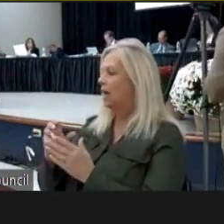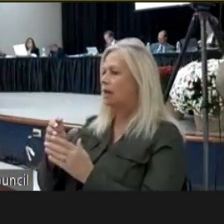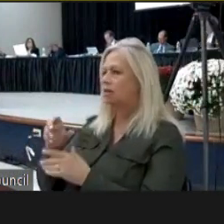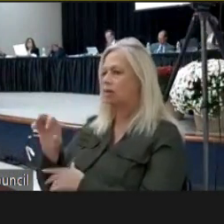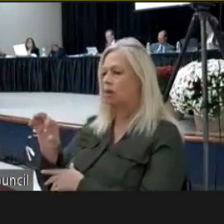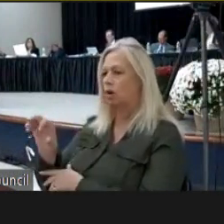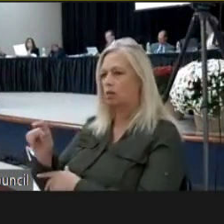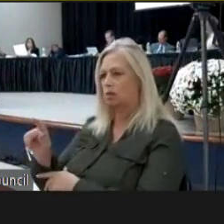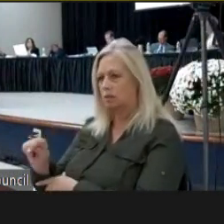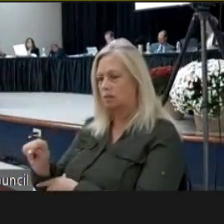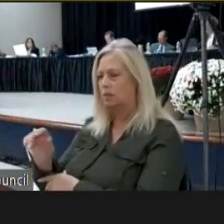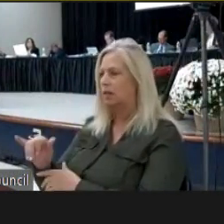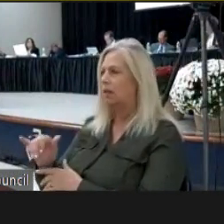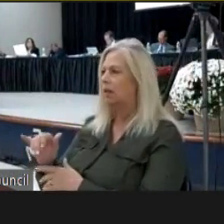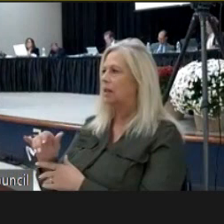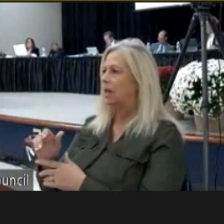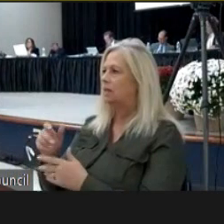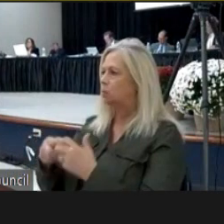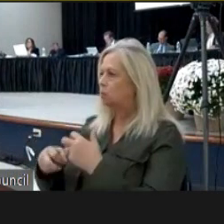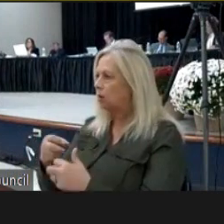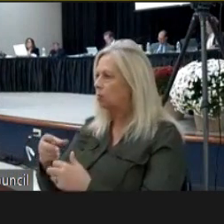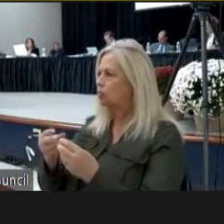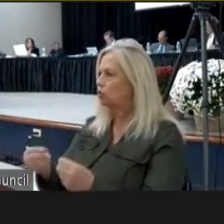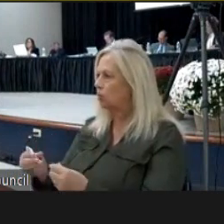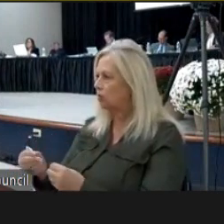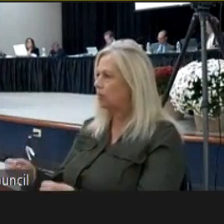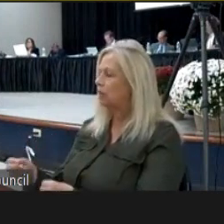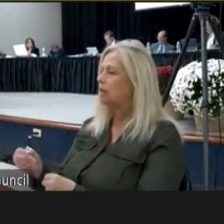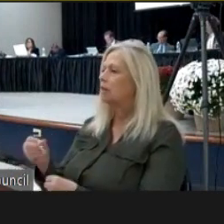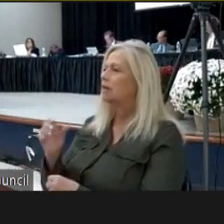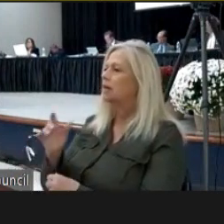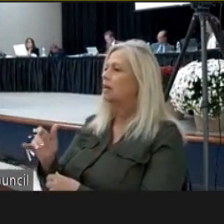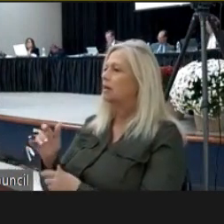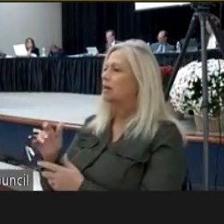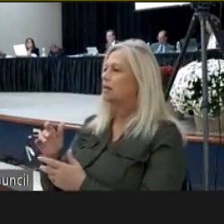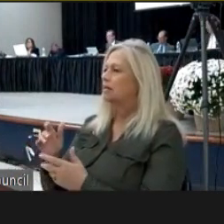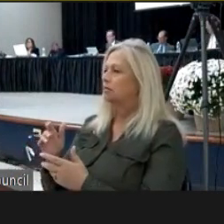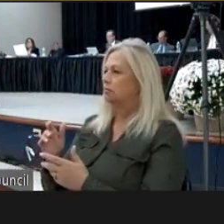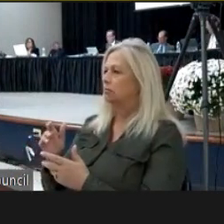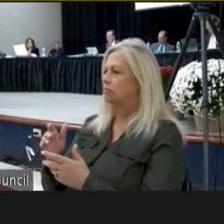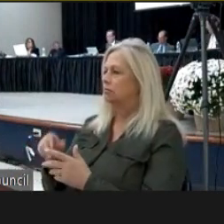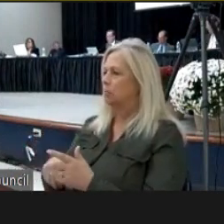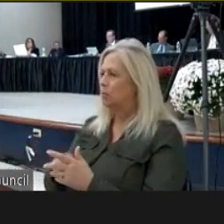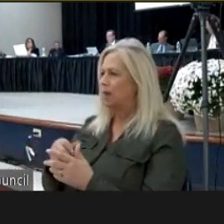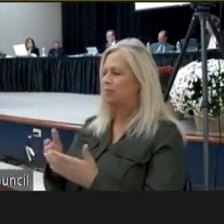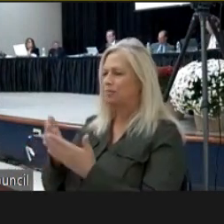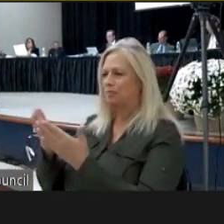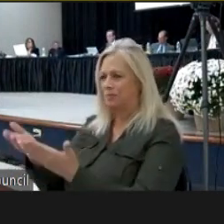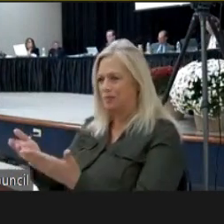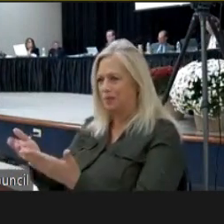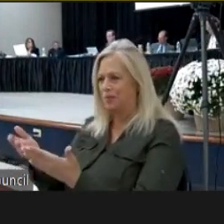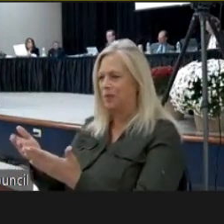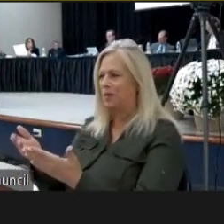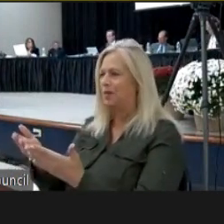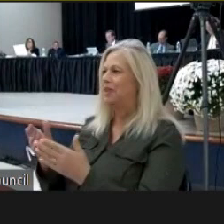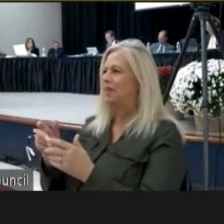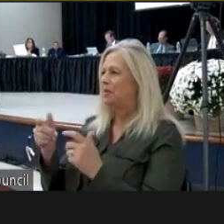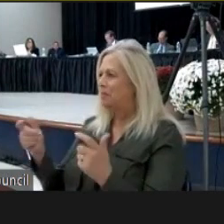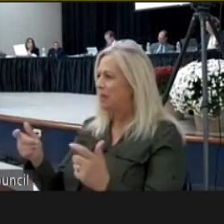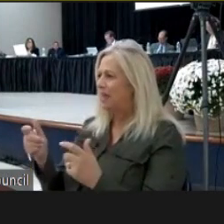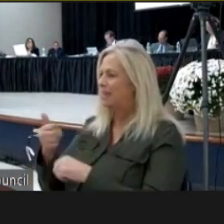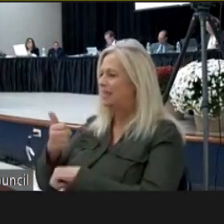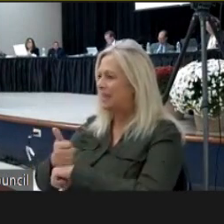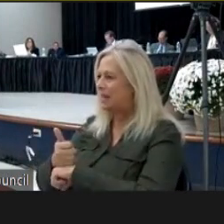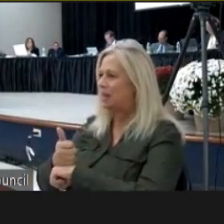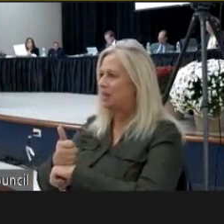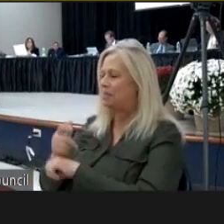is an example of problem solving to ensure the best product is delivered given a big set of complex